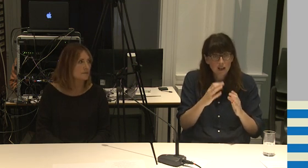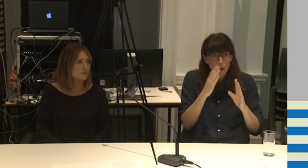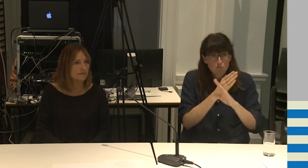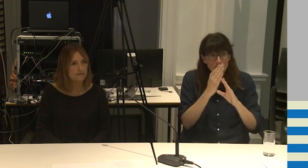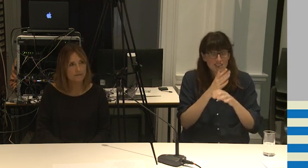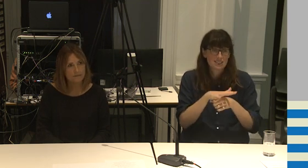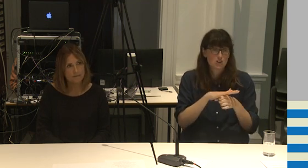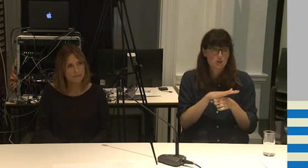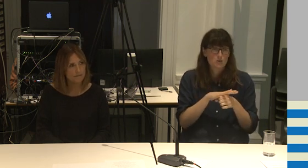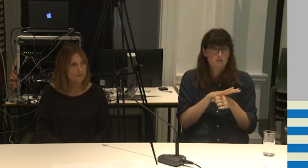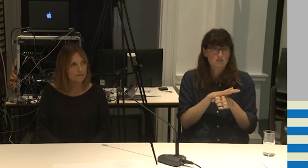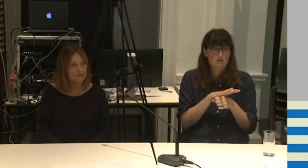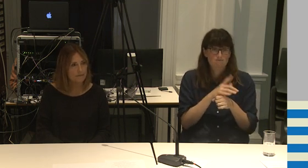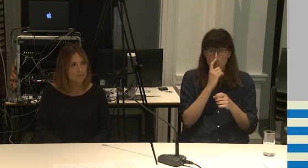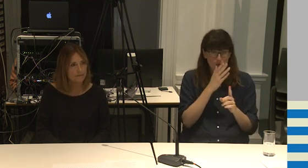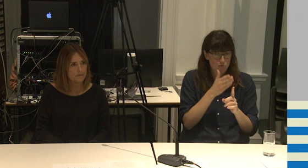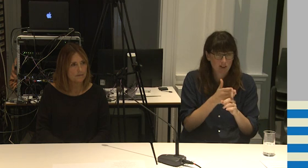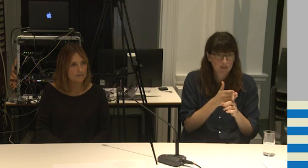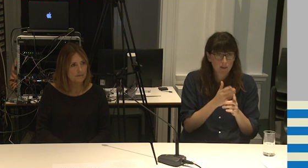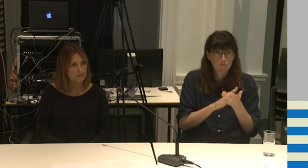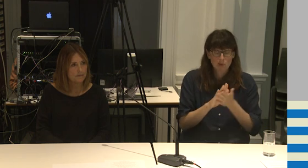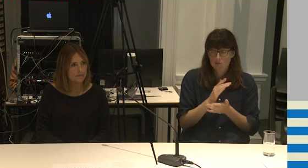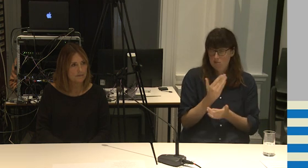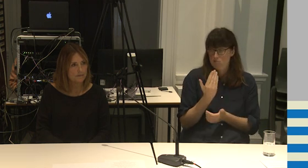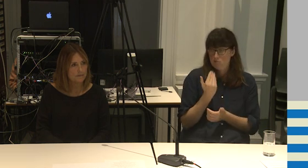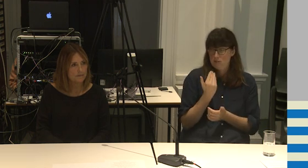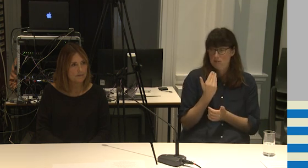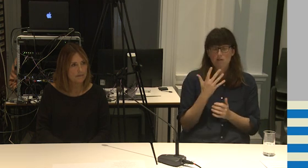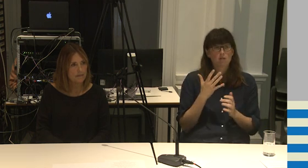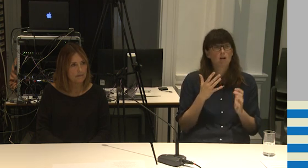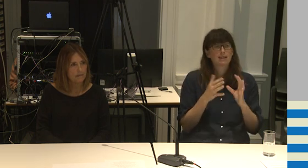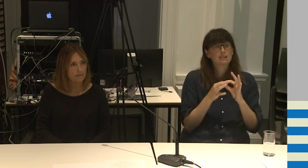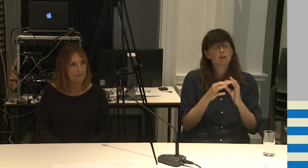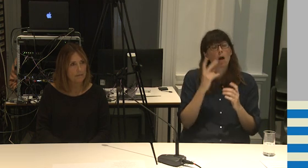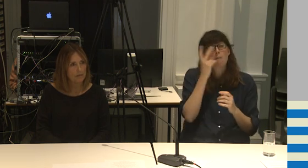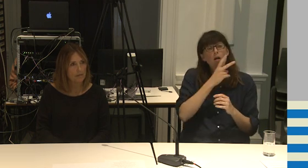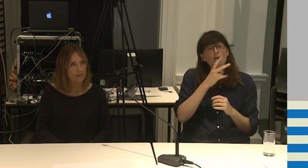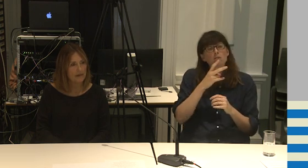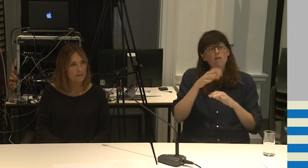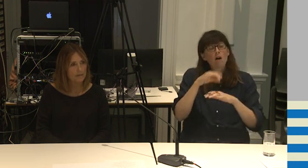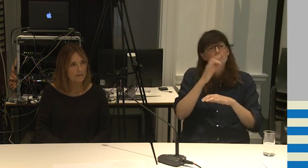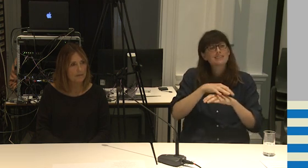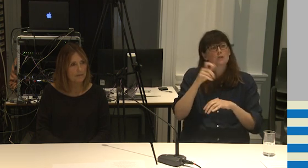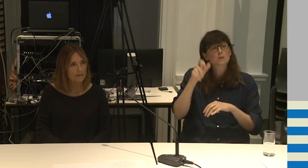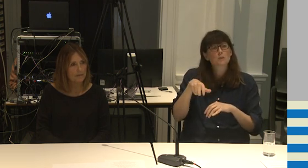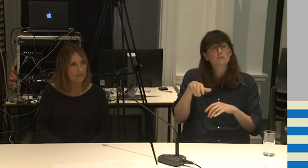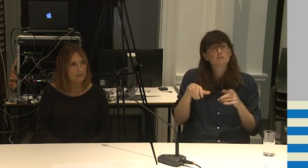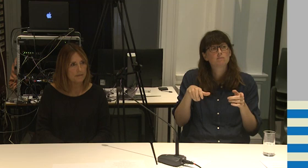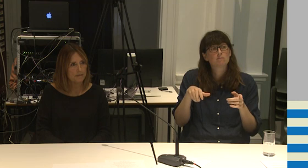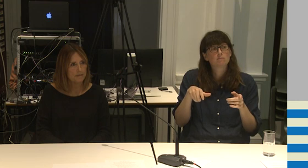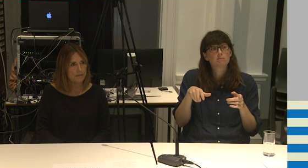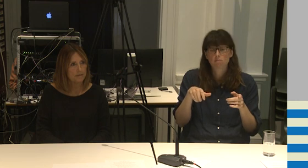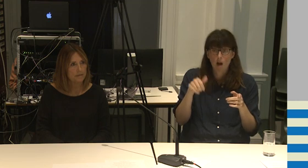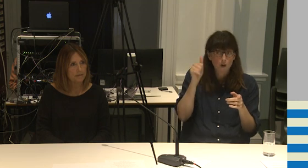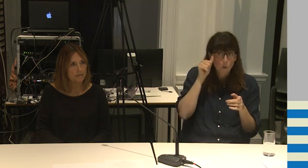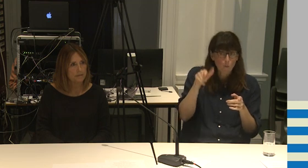privacy issues. And so like, I've recently been contacted by a blind architecture student, and